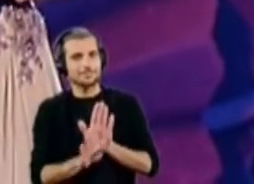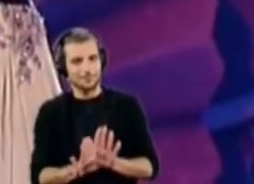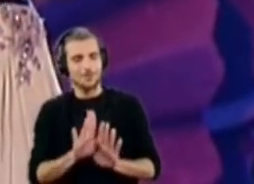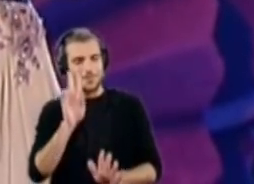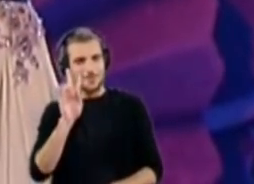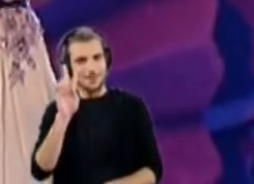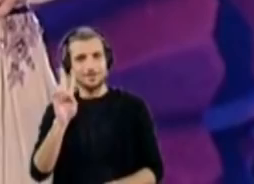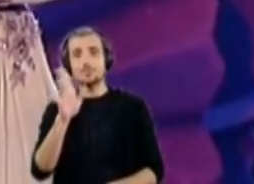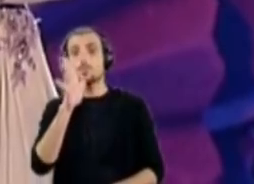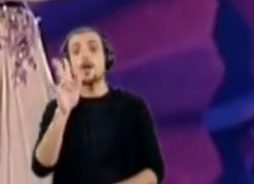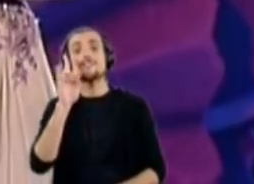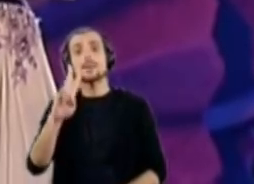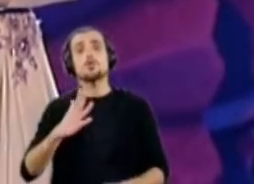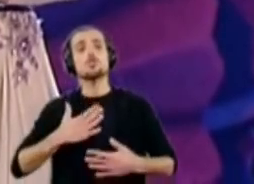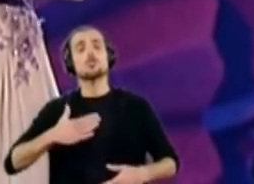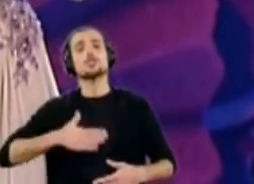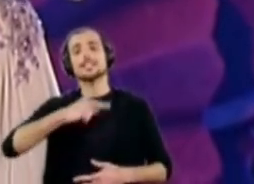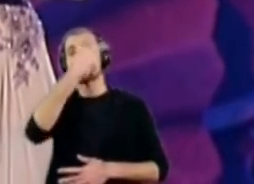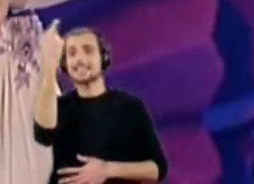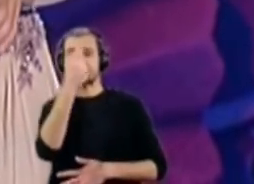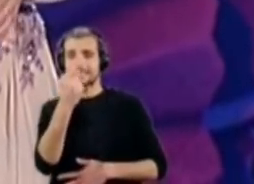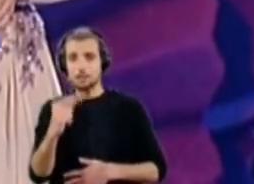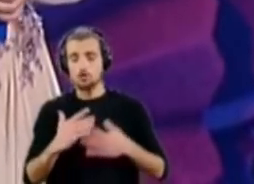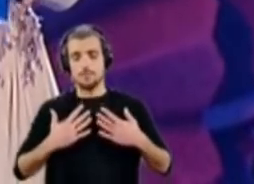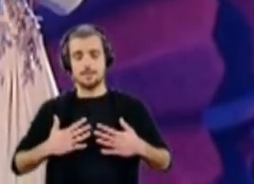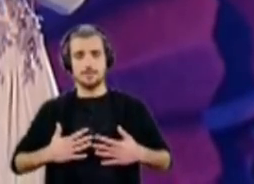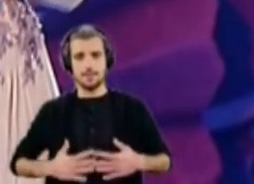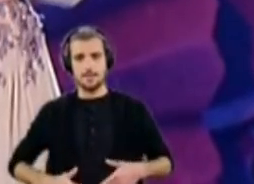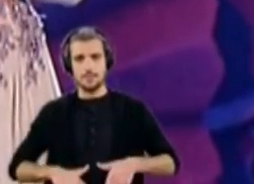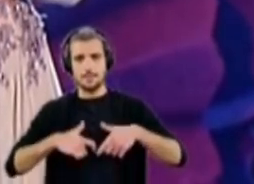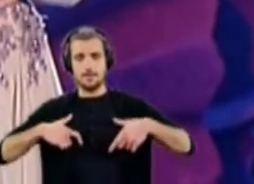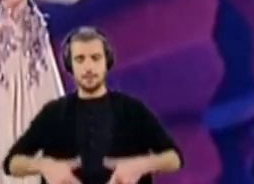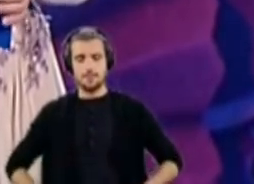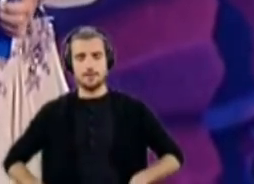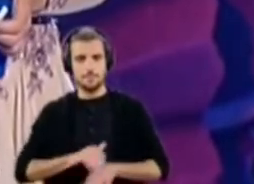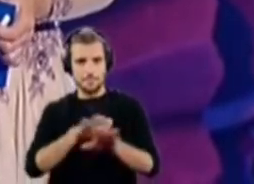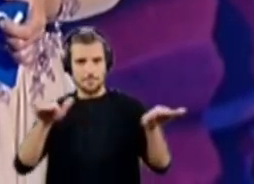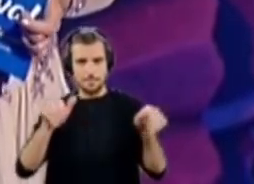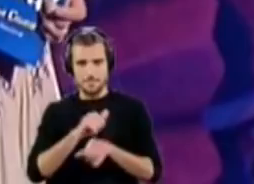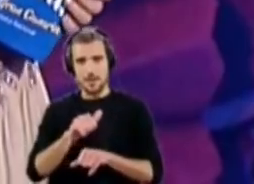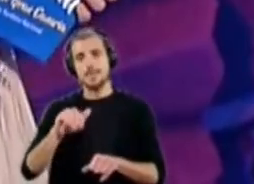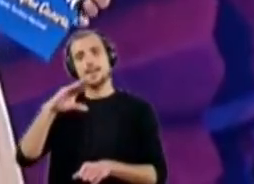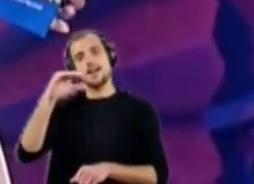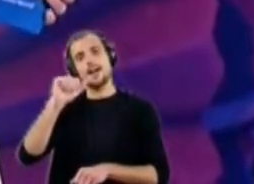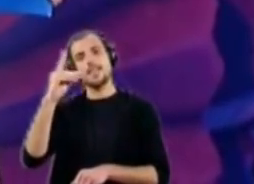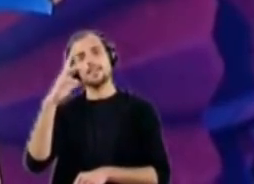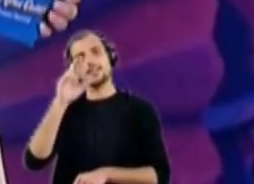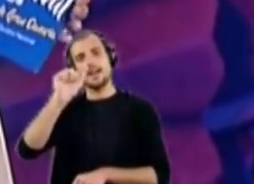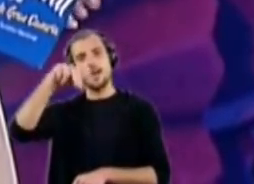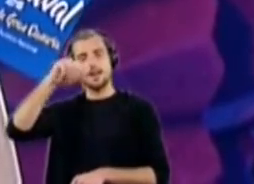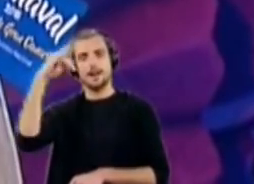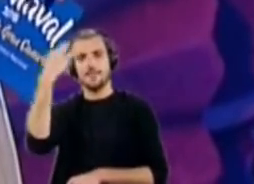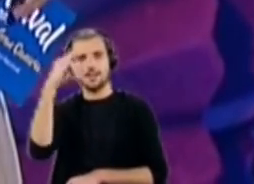algún diseño de ropa de baño con el show de Adriana Cabrera.